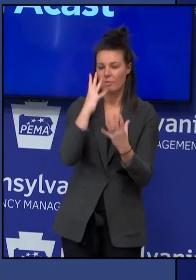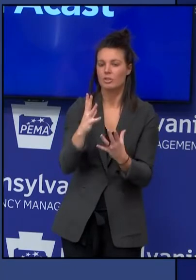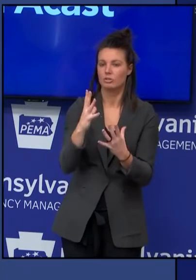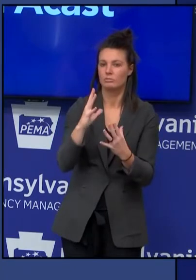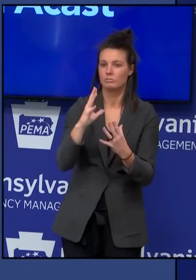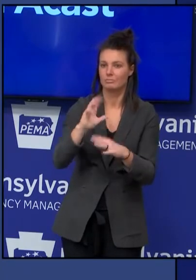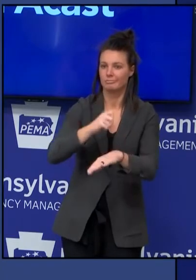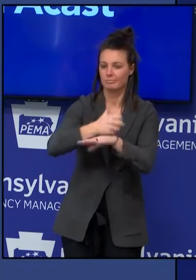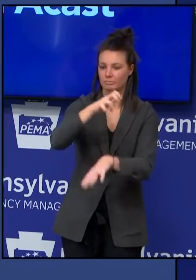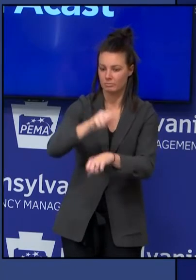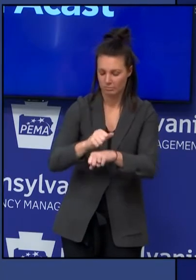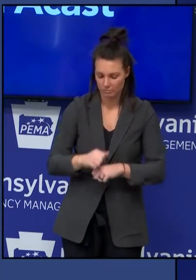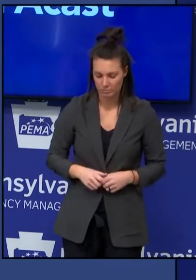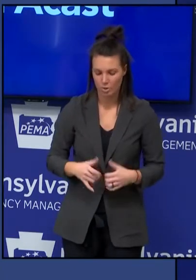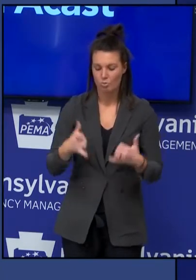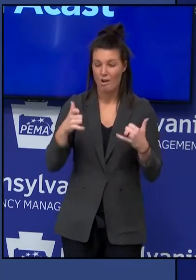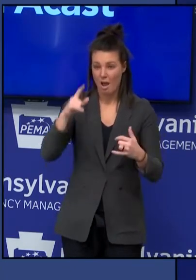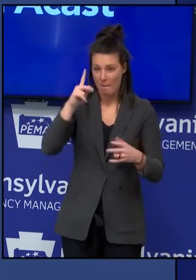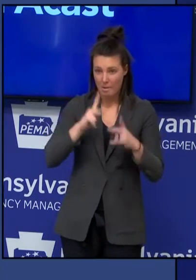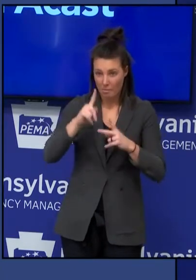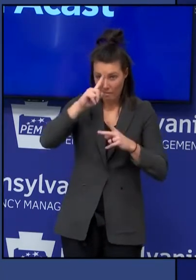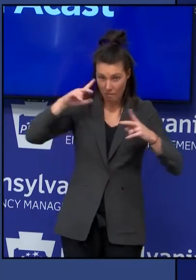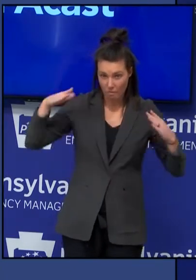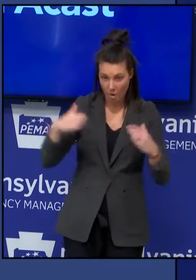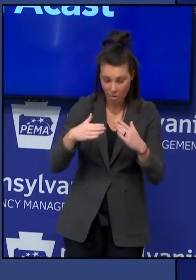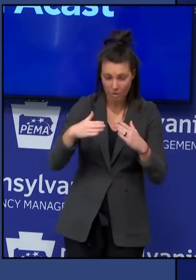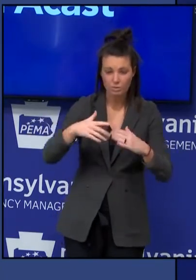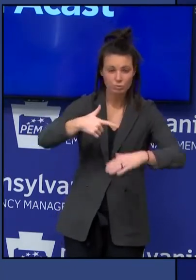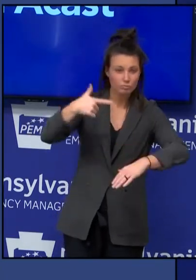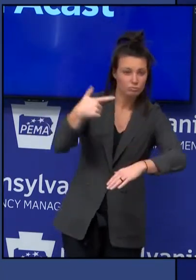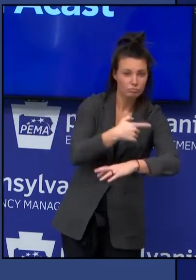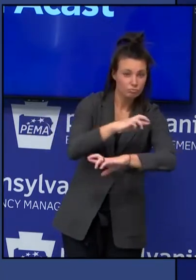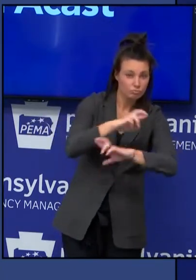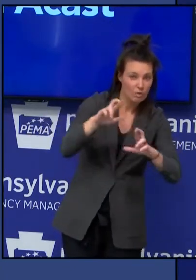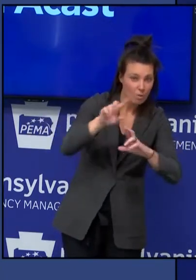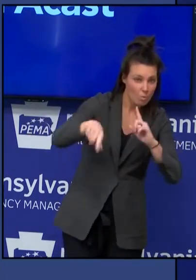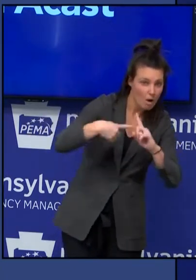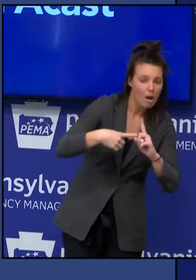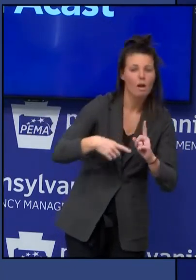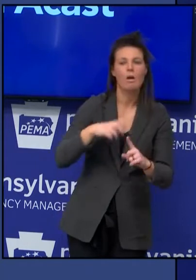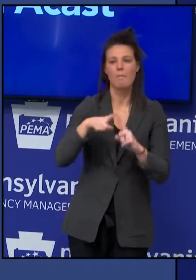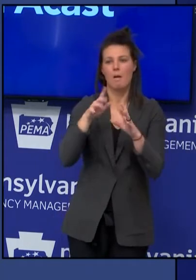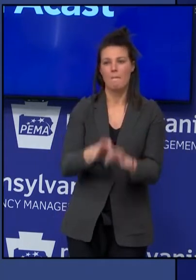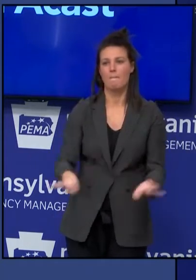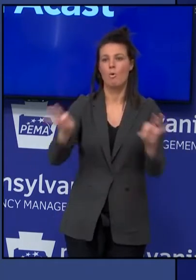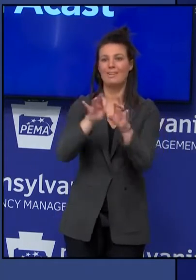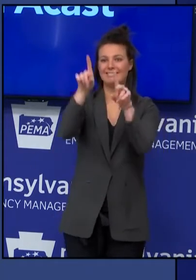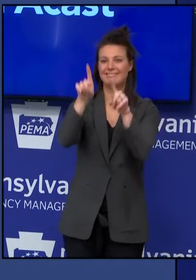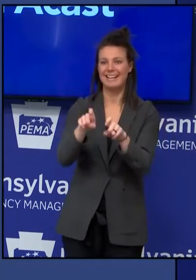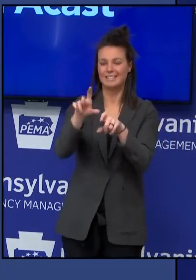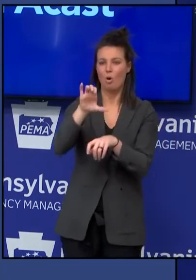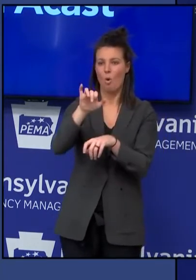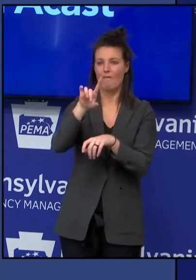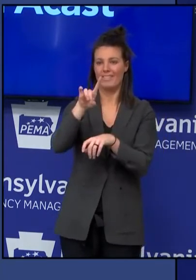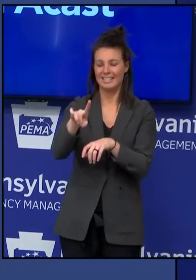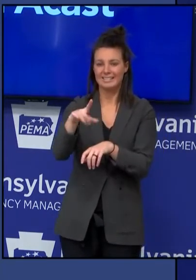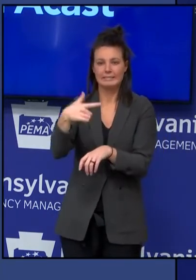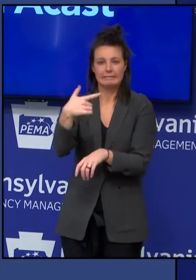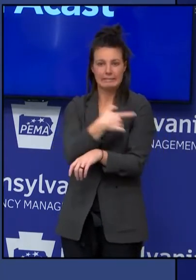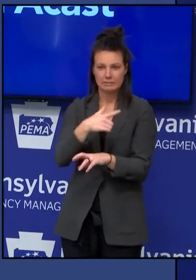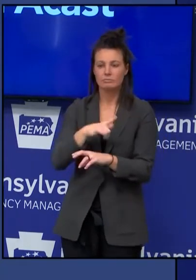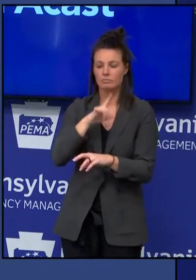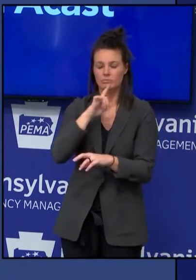While much of the focus across the country is on the vaccination effort, it is important to remember that testing for COVID-19 is still widely